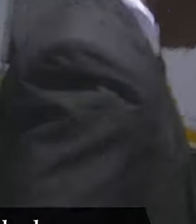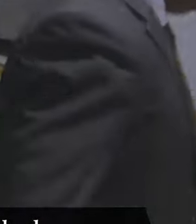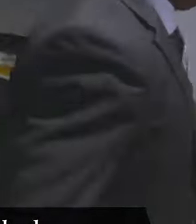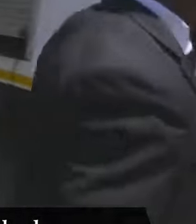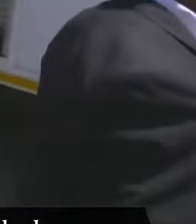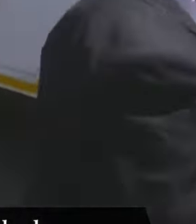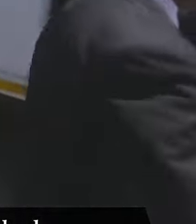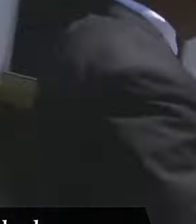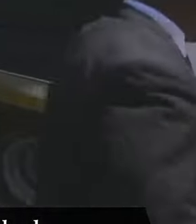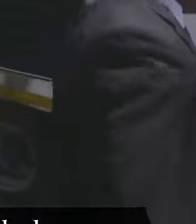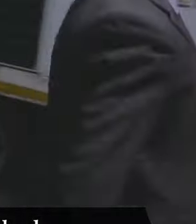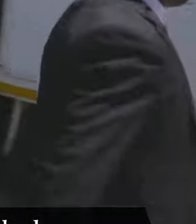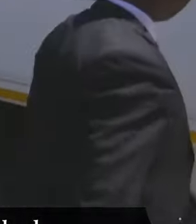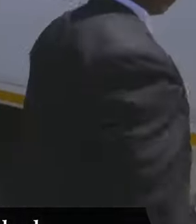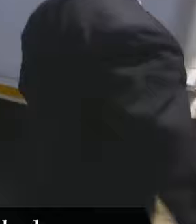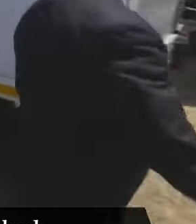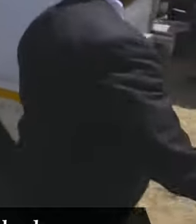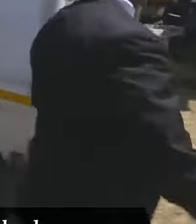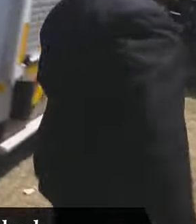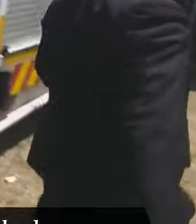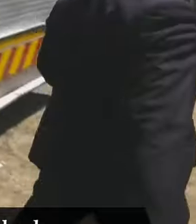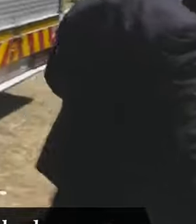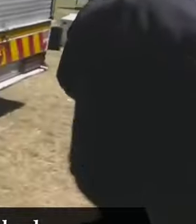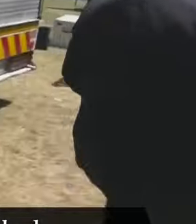Take Aziz to his resting place.